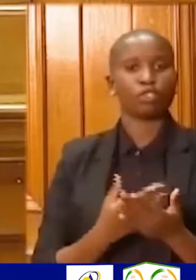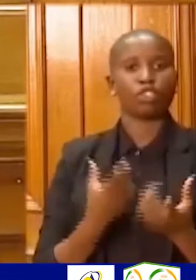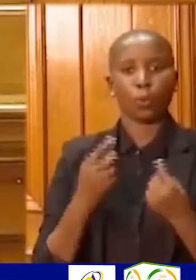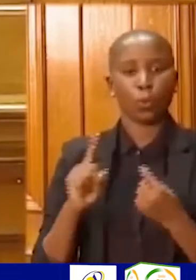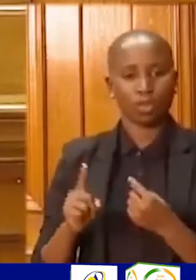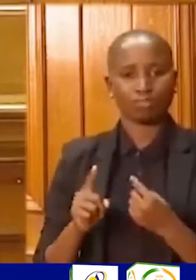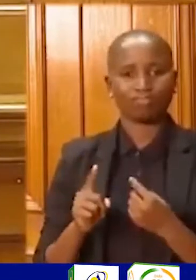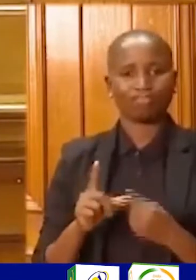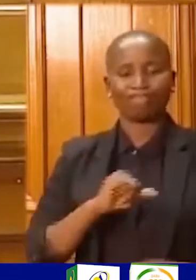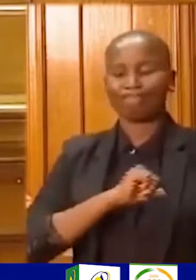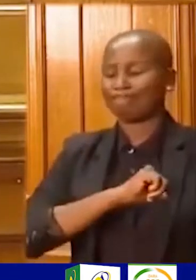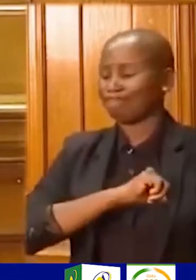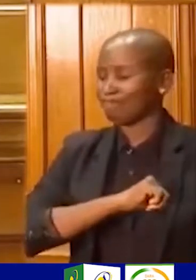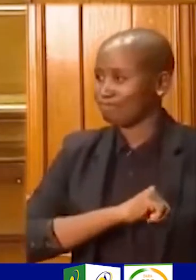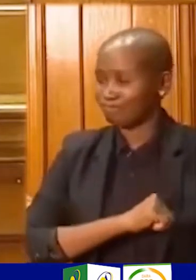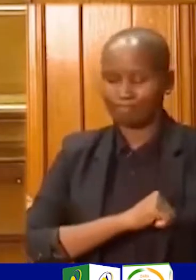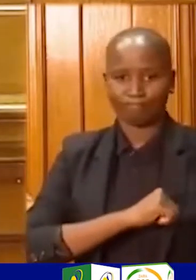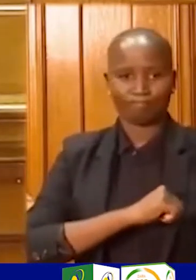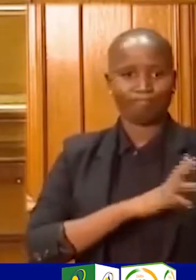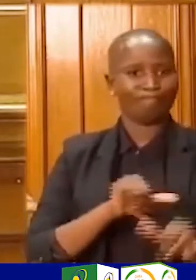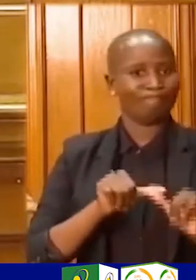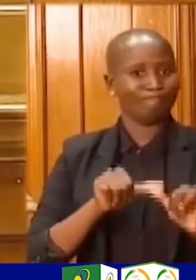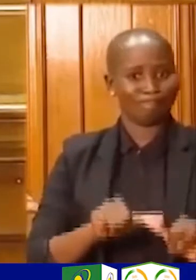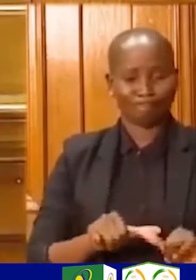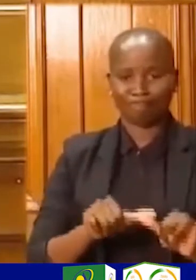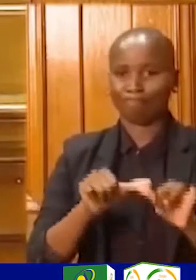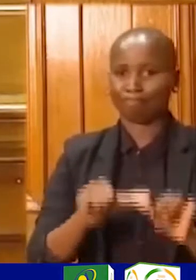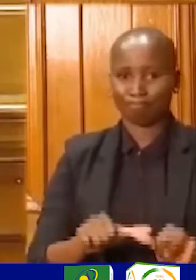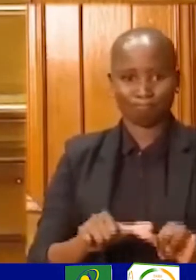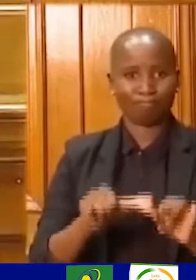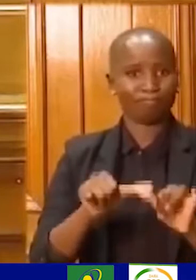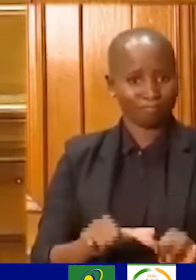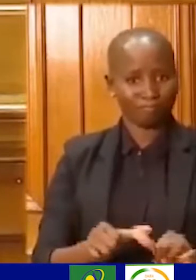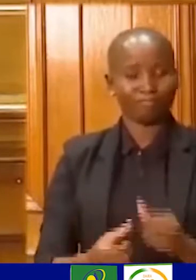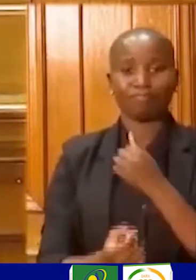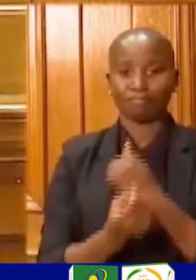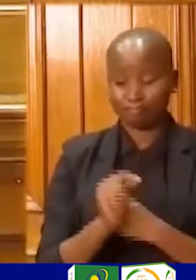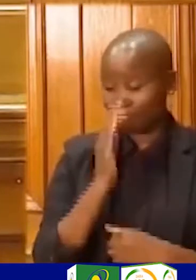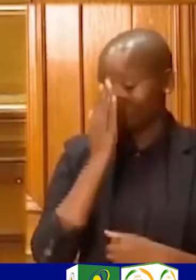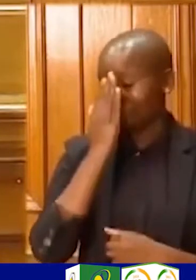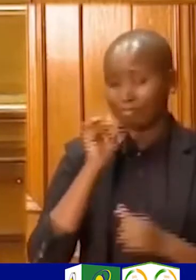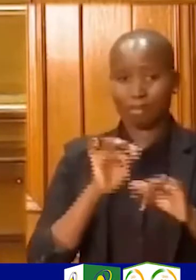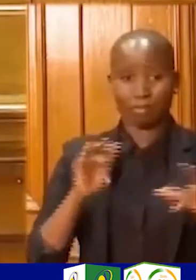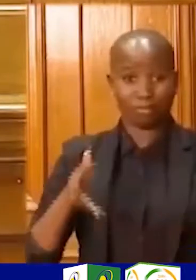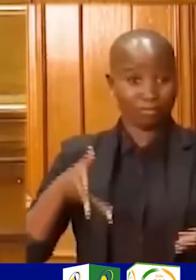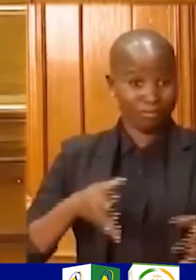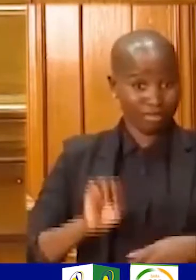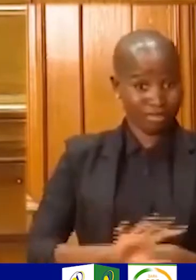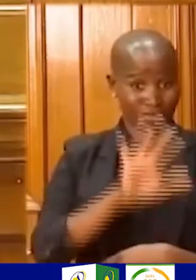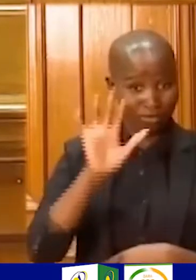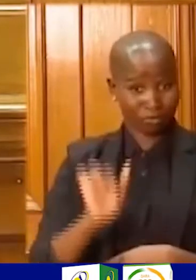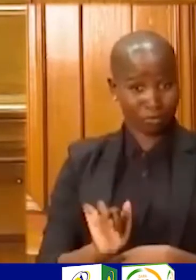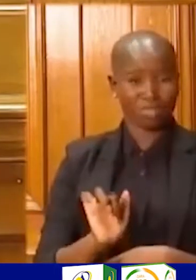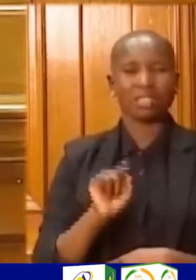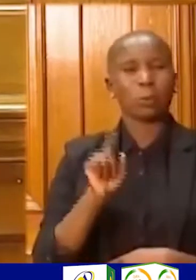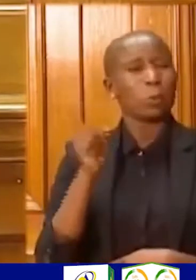persistent deepening crisis that our country faces and our people face, which is the